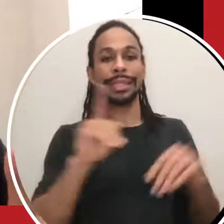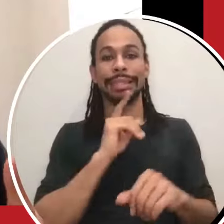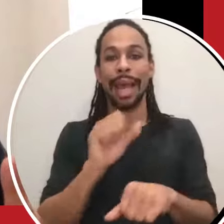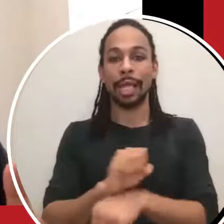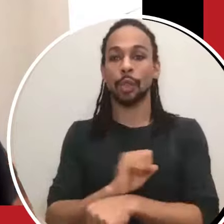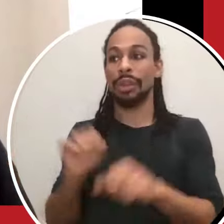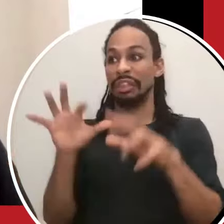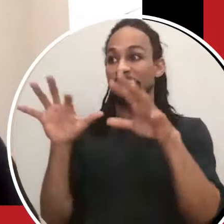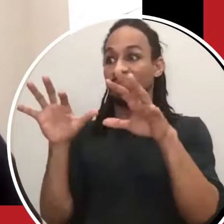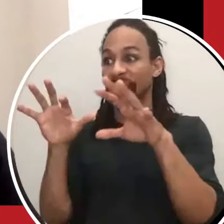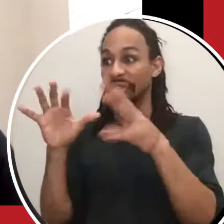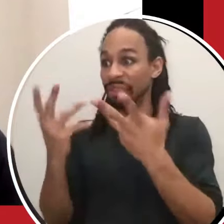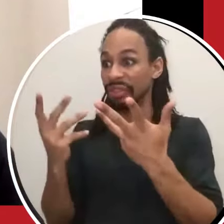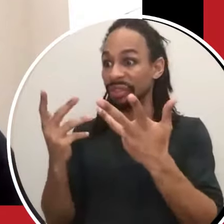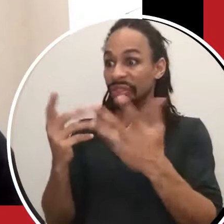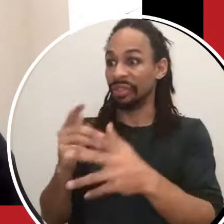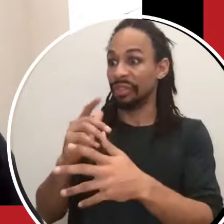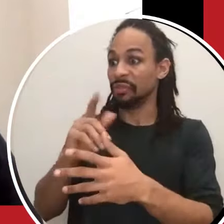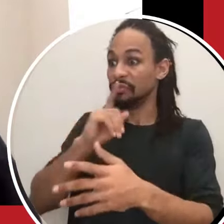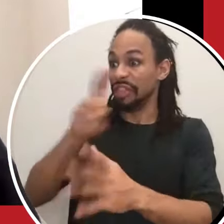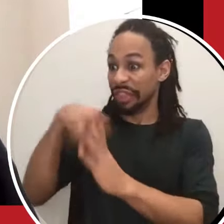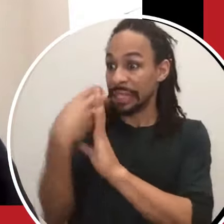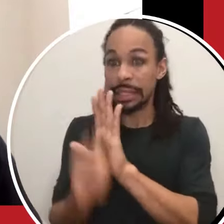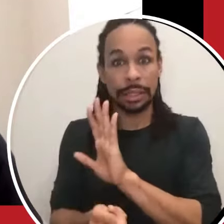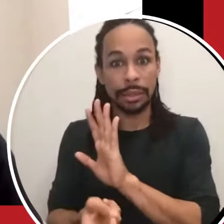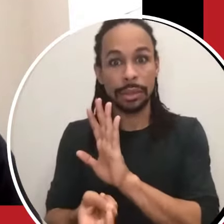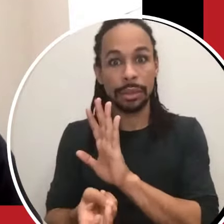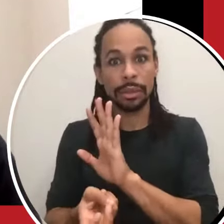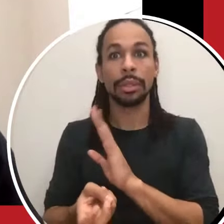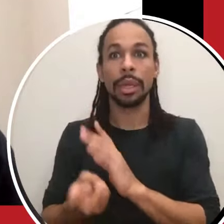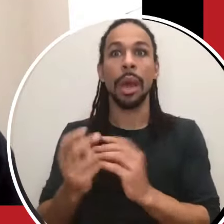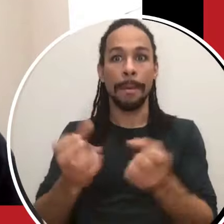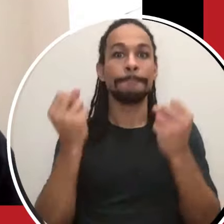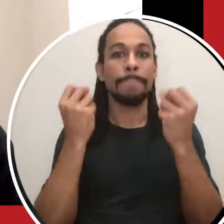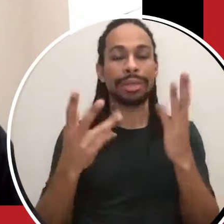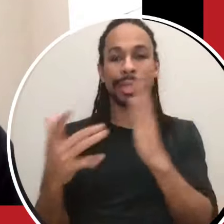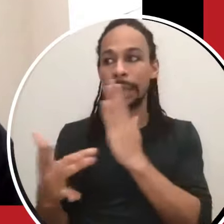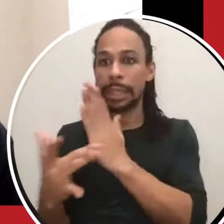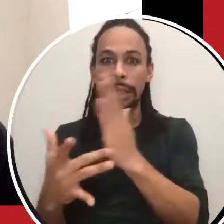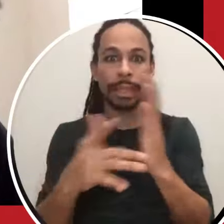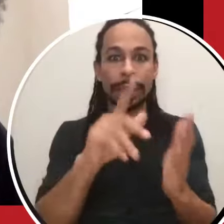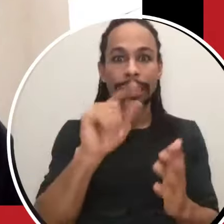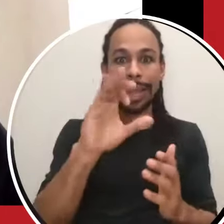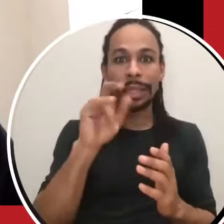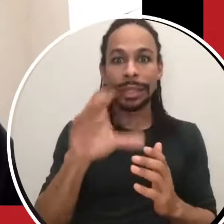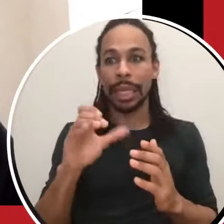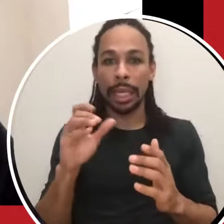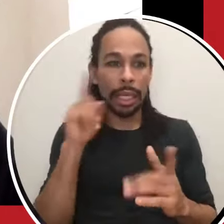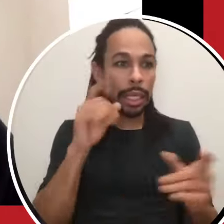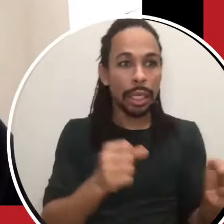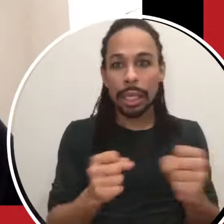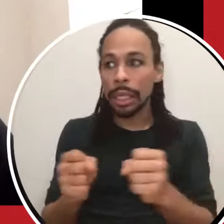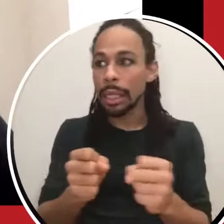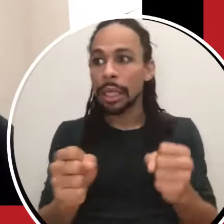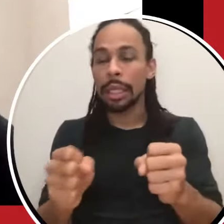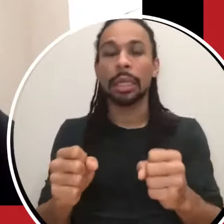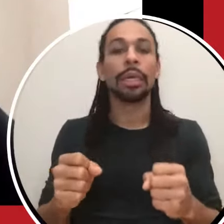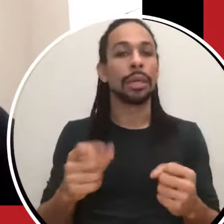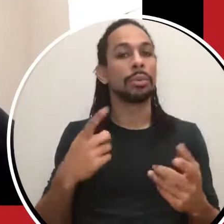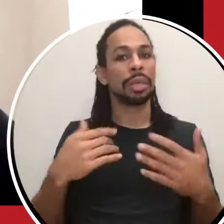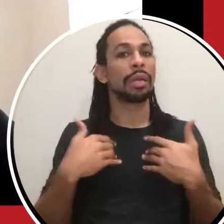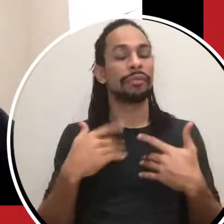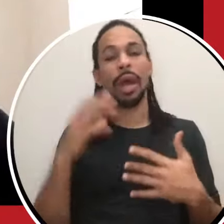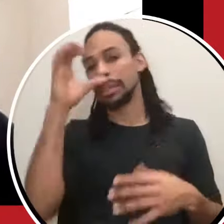building multi-tactical strategies, I think there's some real serious questions we have to ask ourselves about the assumptions that we're making about what people's